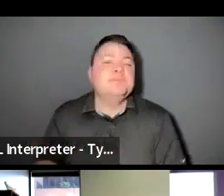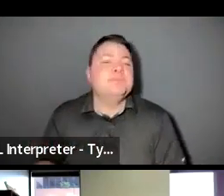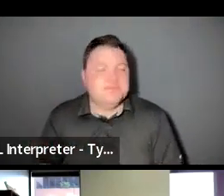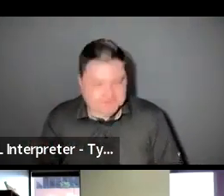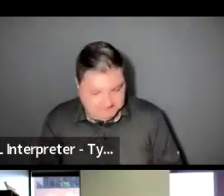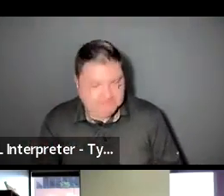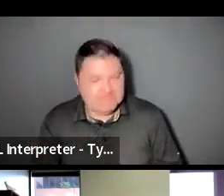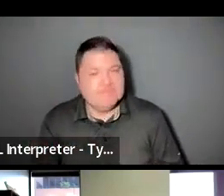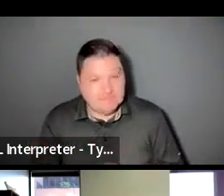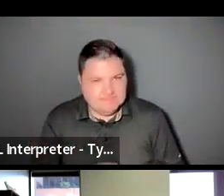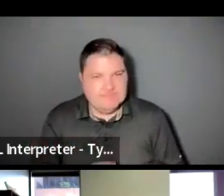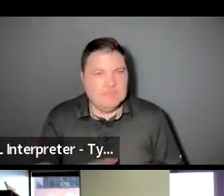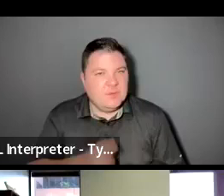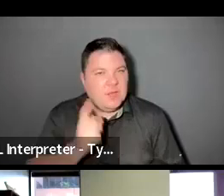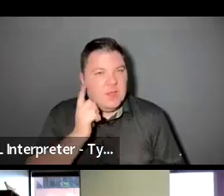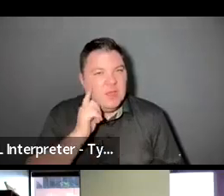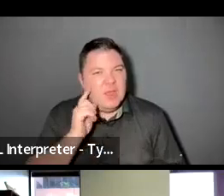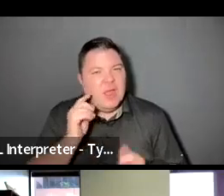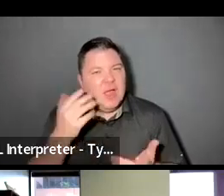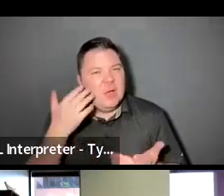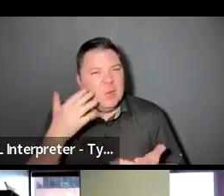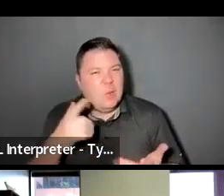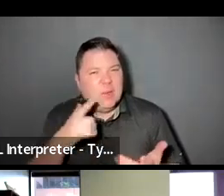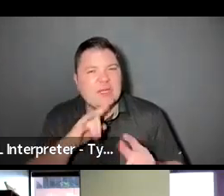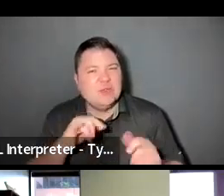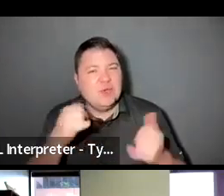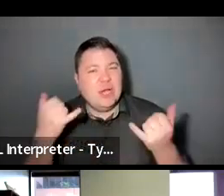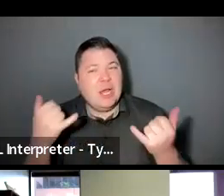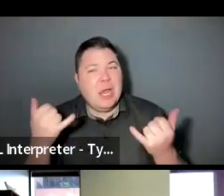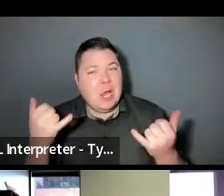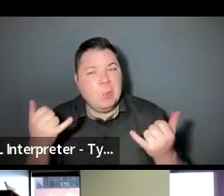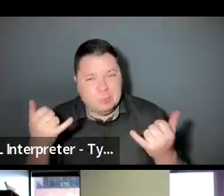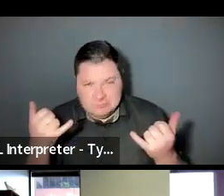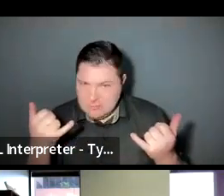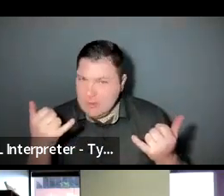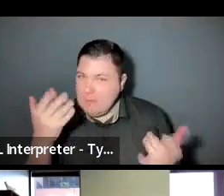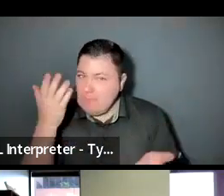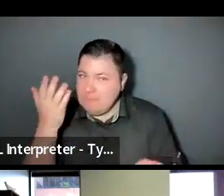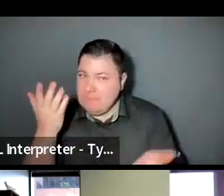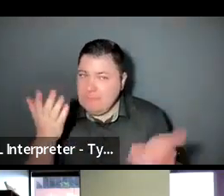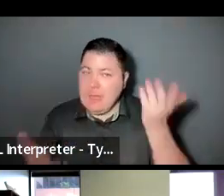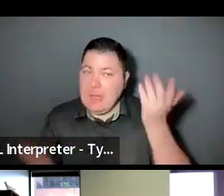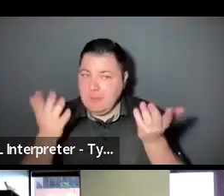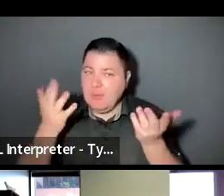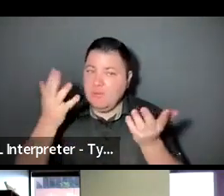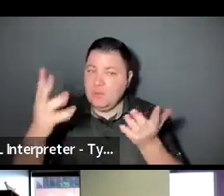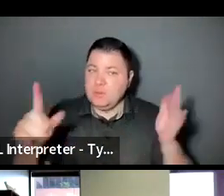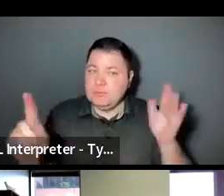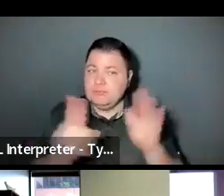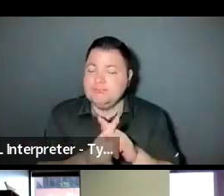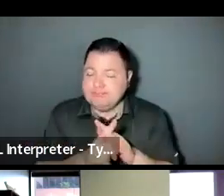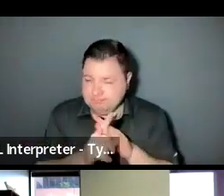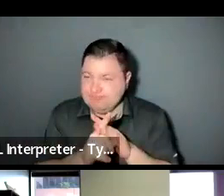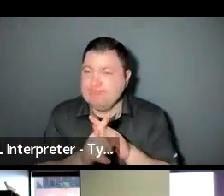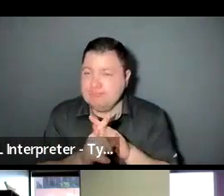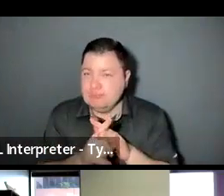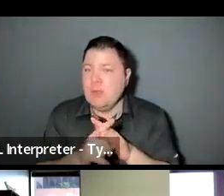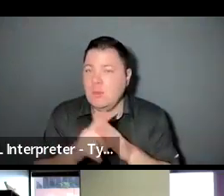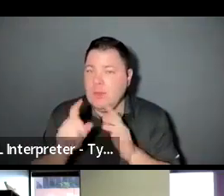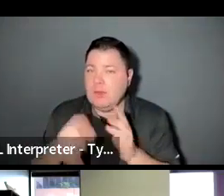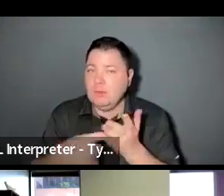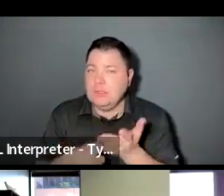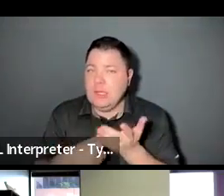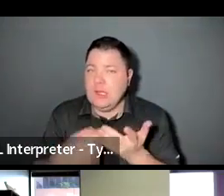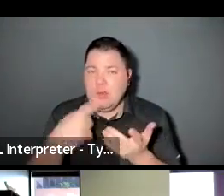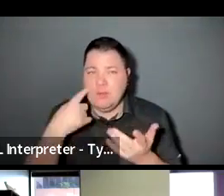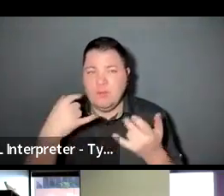No, I don't know the answer to that now. There may be things in the future that we would have to talk about. However, I